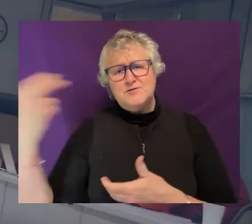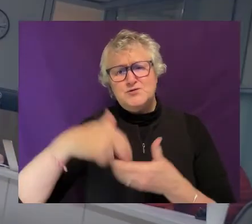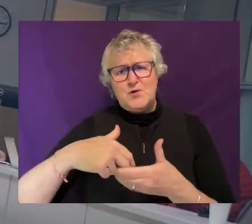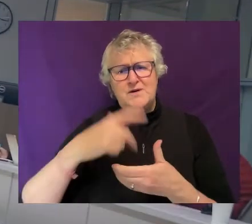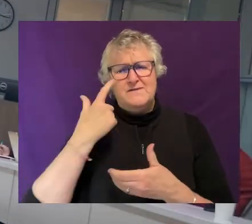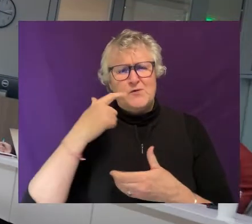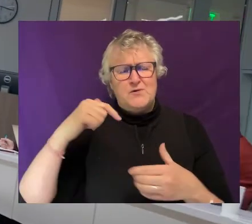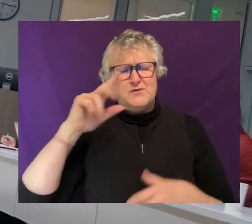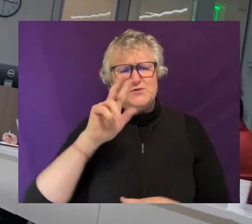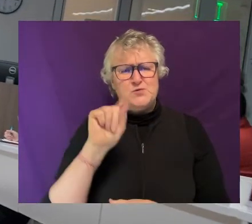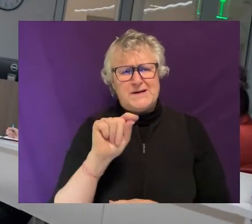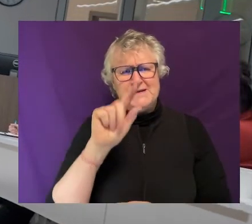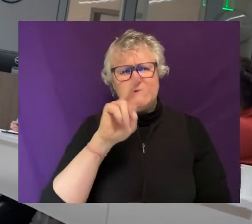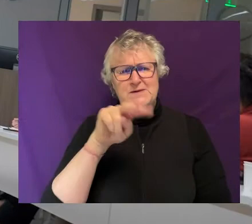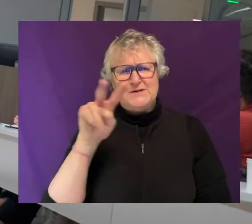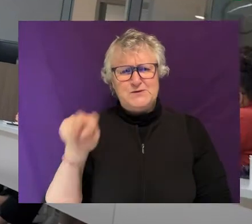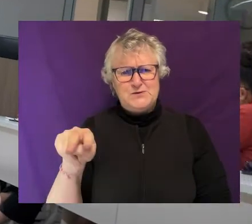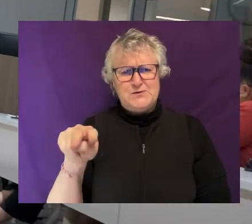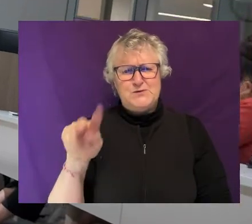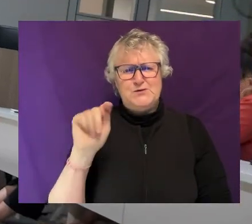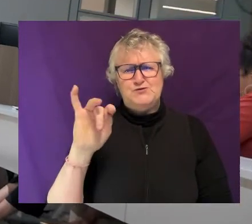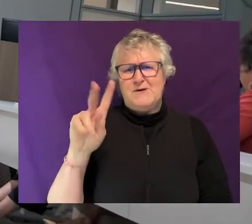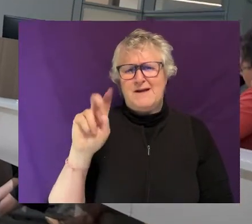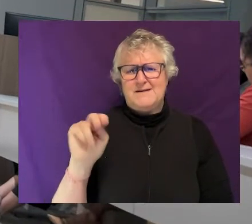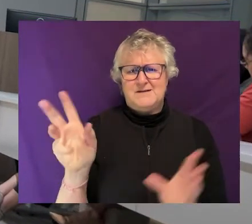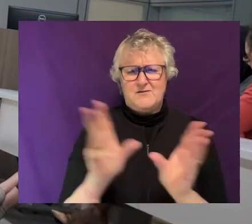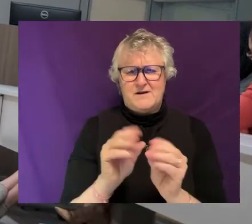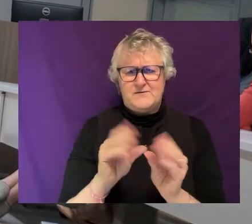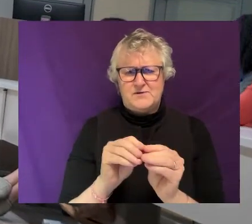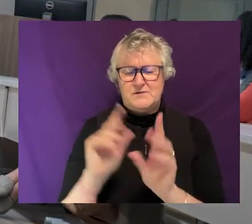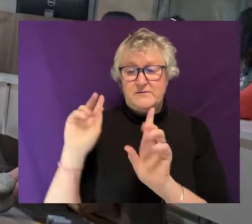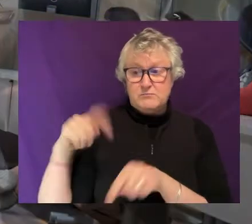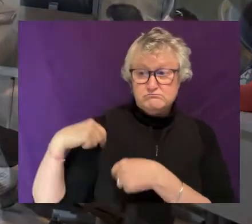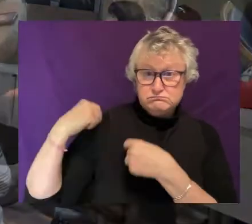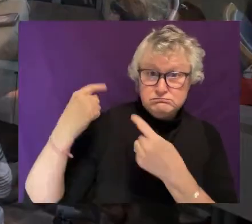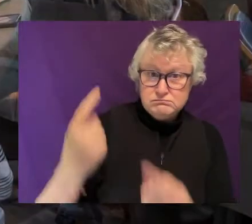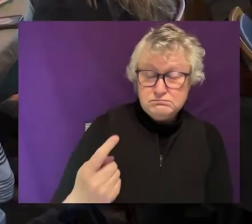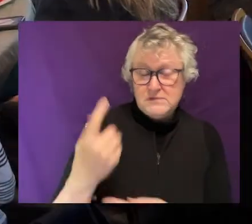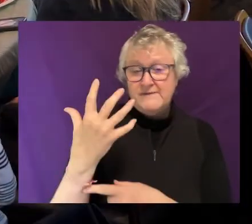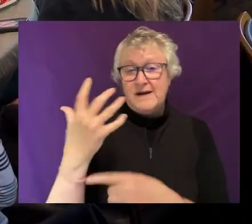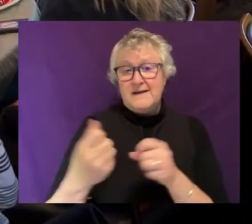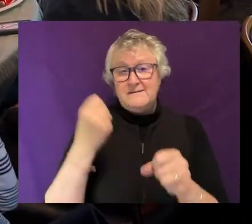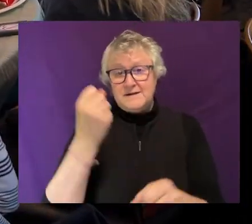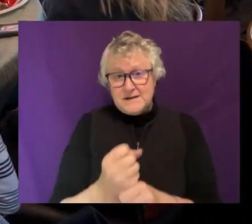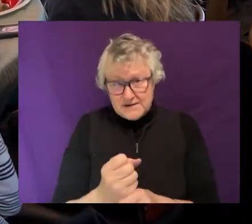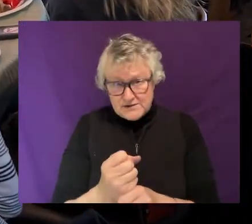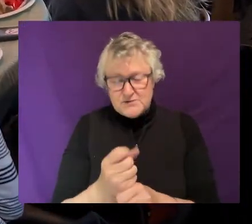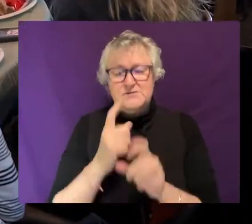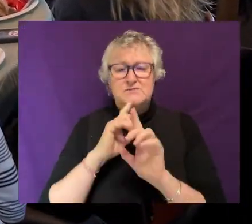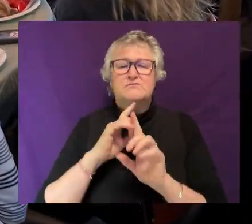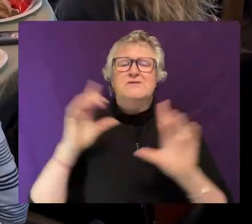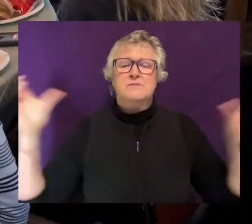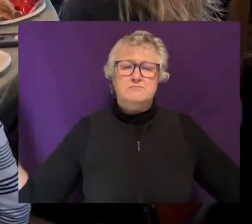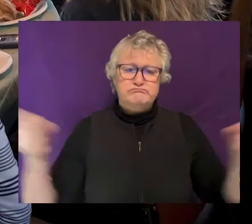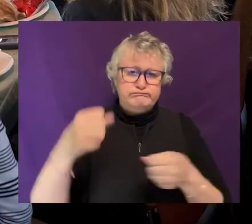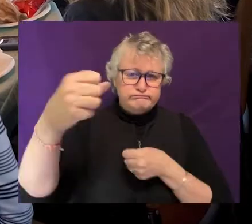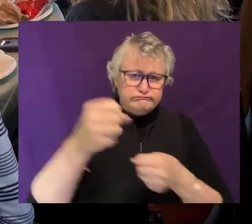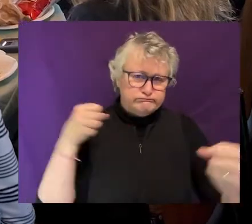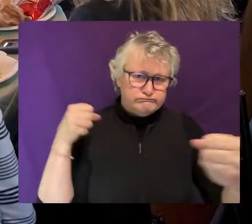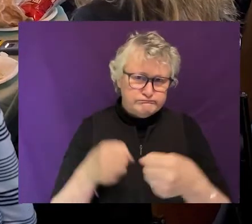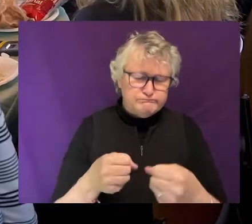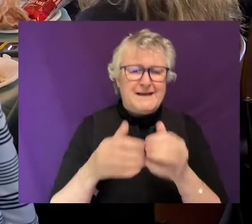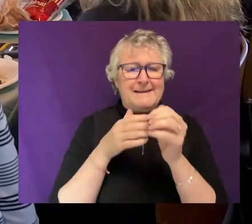Conference. For 5 years now, this conference has brought together Triton leaders to learn about campus priorities, to share